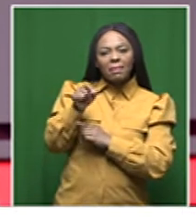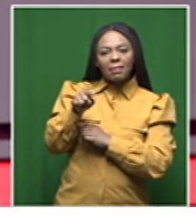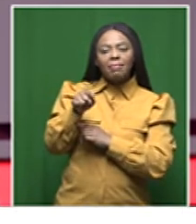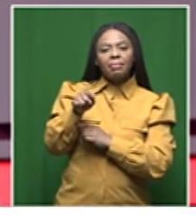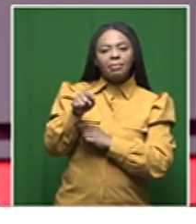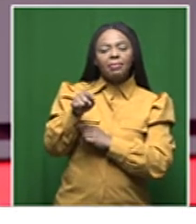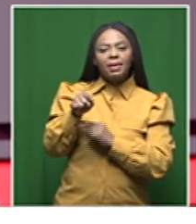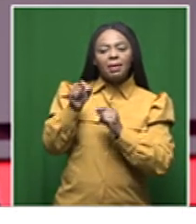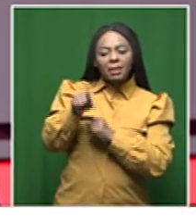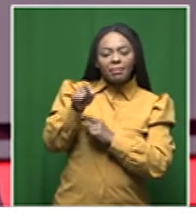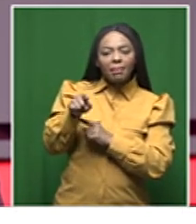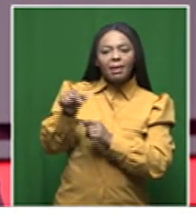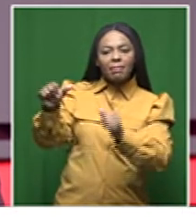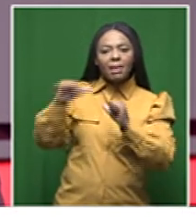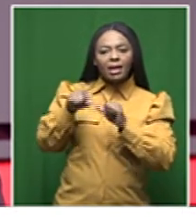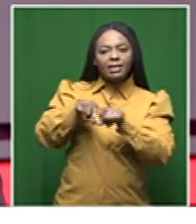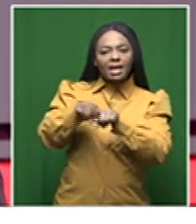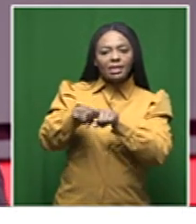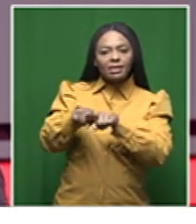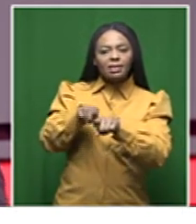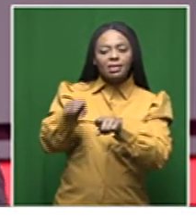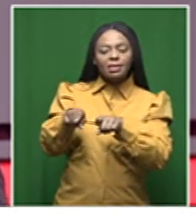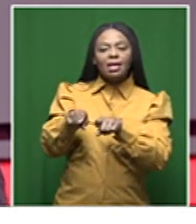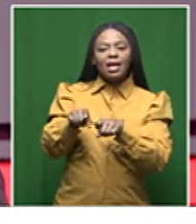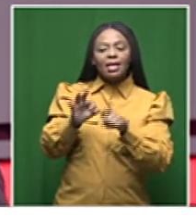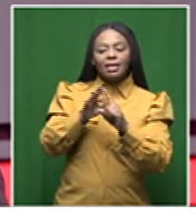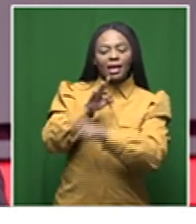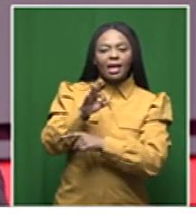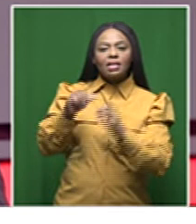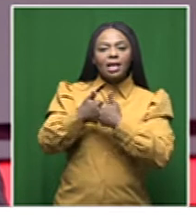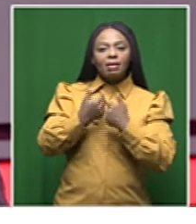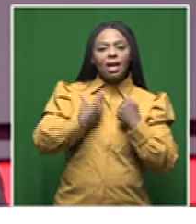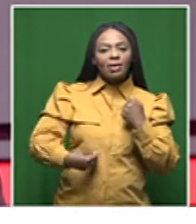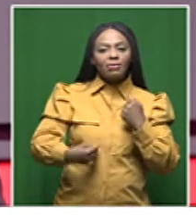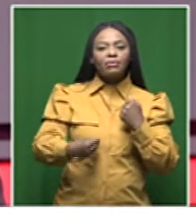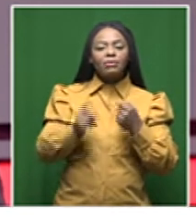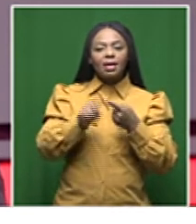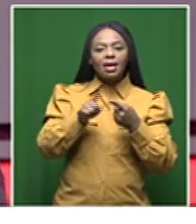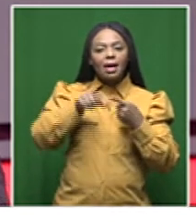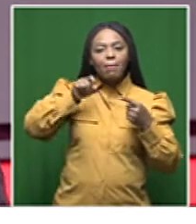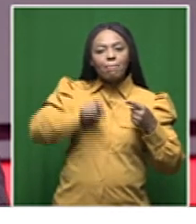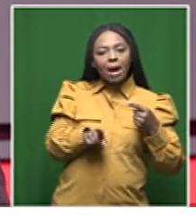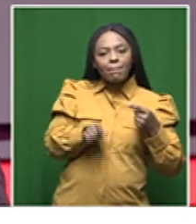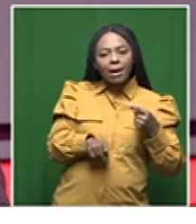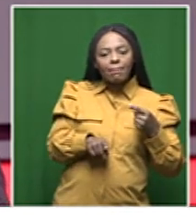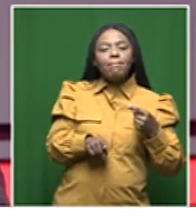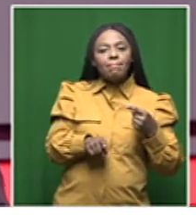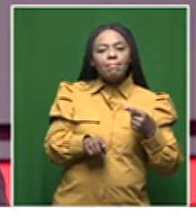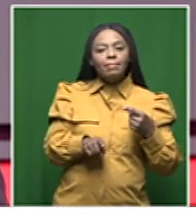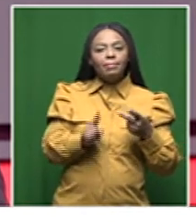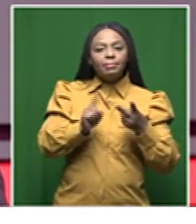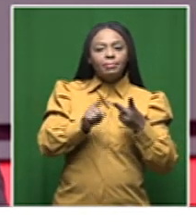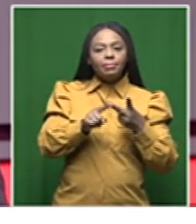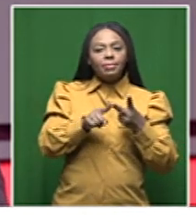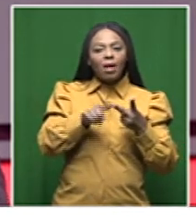when the diagnosis came back. There was 3 challenges. One was sperm count. Second one was the shape